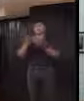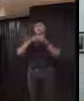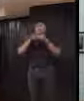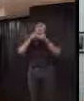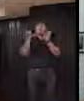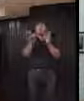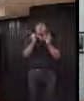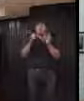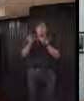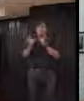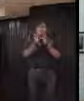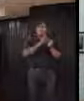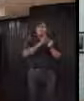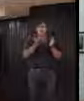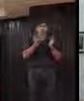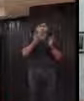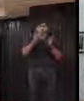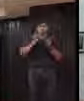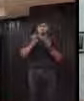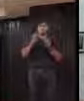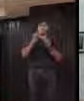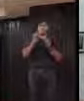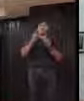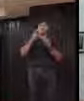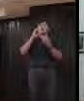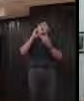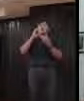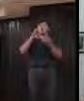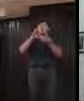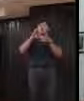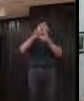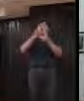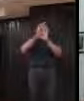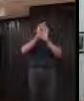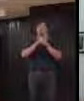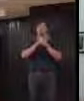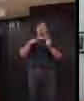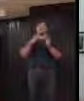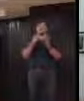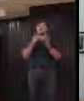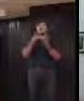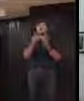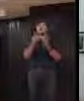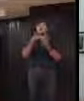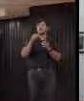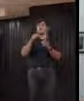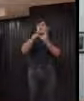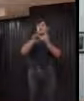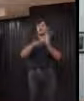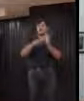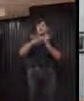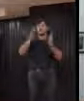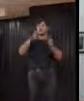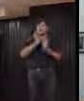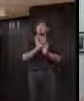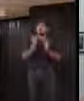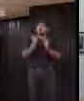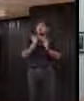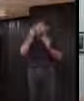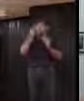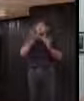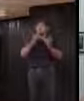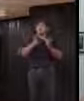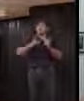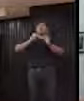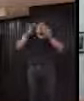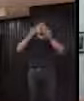issue is concerned, as a student of constitutional law, I don't think the challenge is really substantial in the light of a series of Supreme Court judgments.